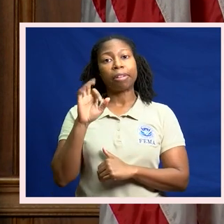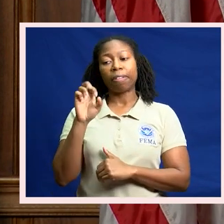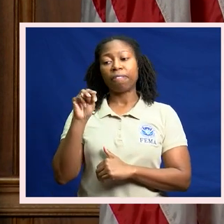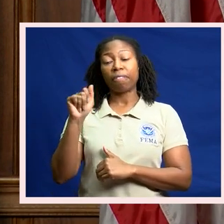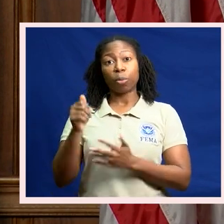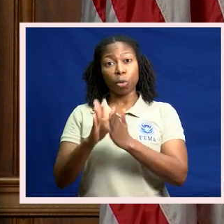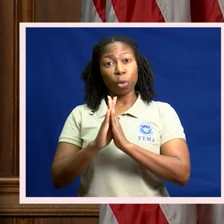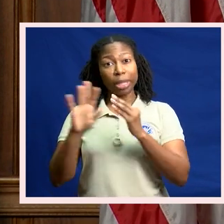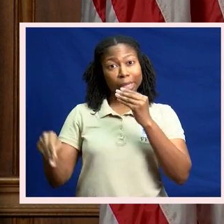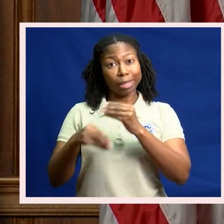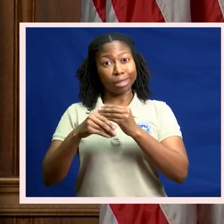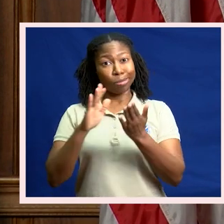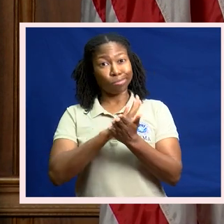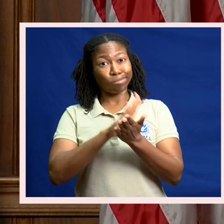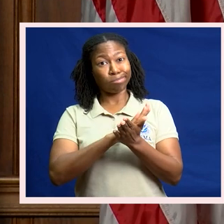requests